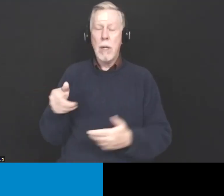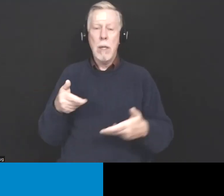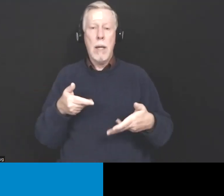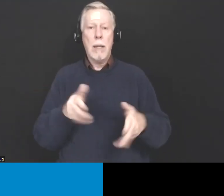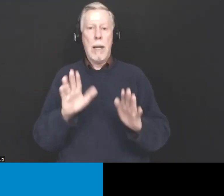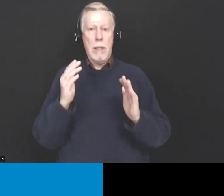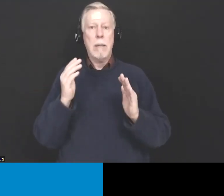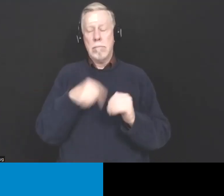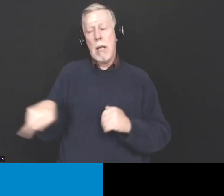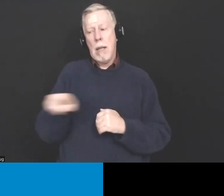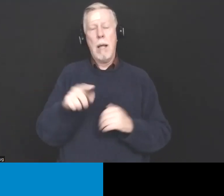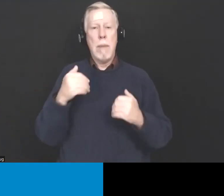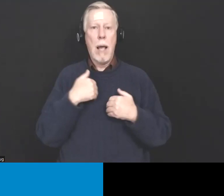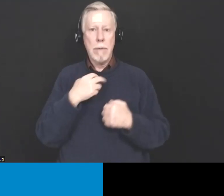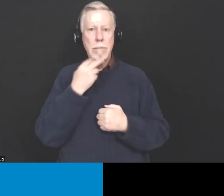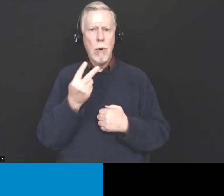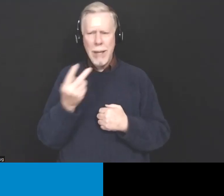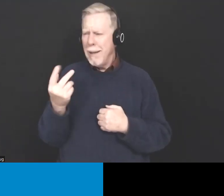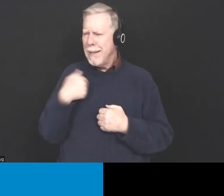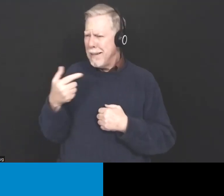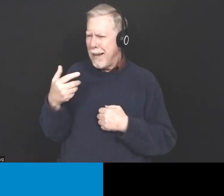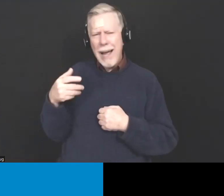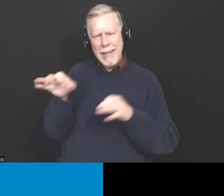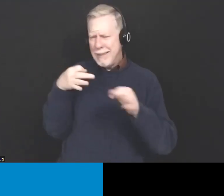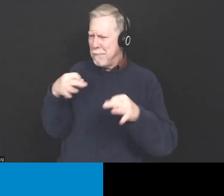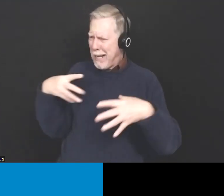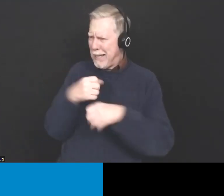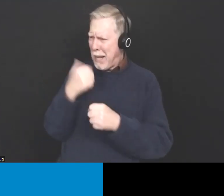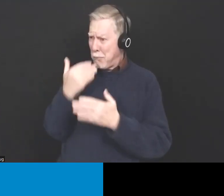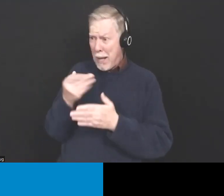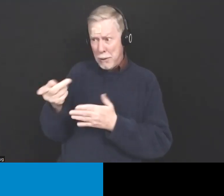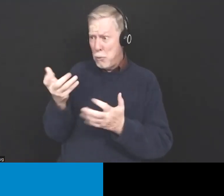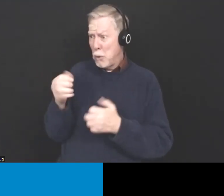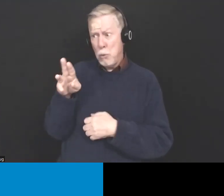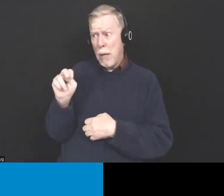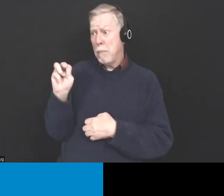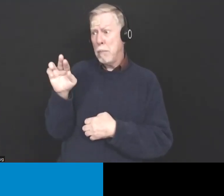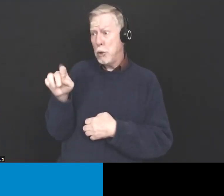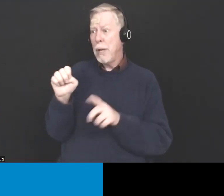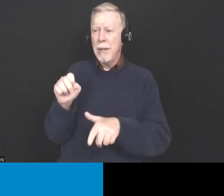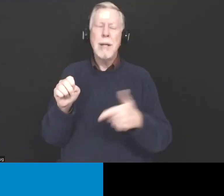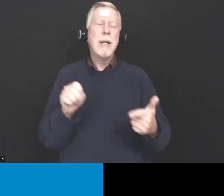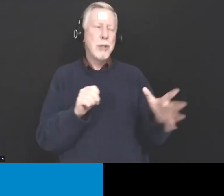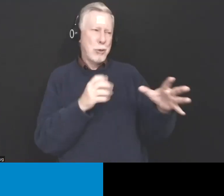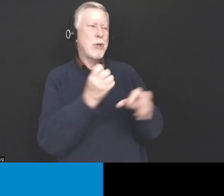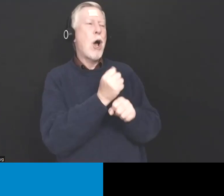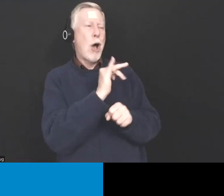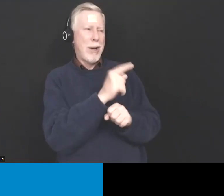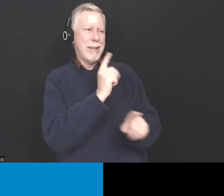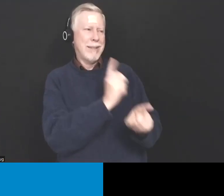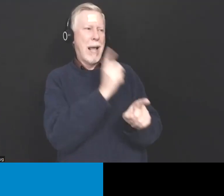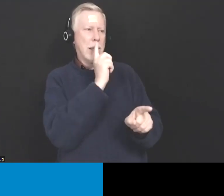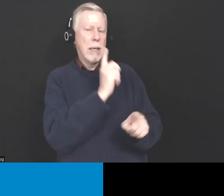voice. Did I capture that well, Cynthia? Do you want to unmute and speak? Lola, you got it exactly. And